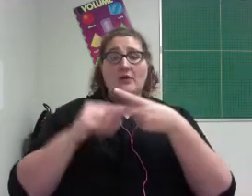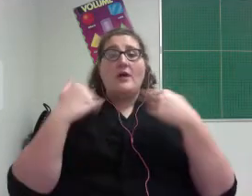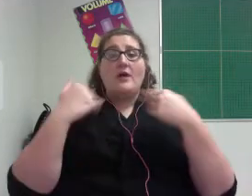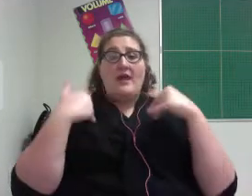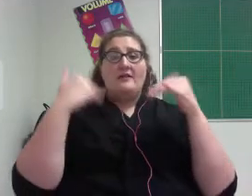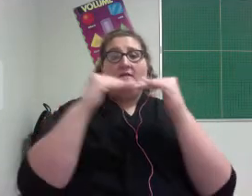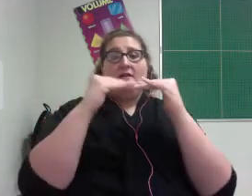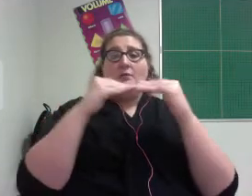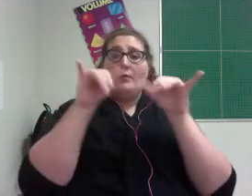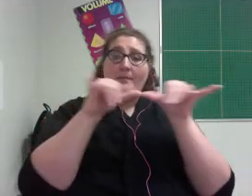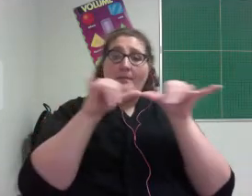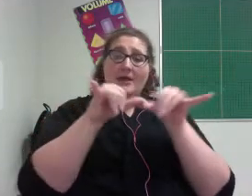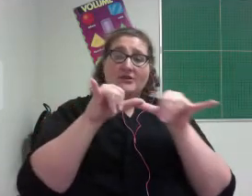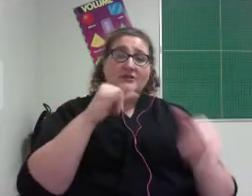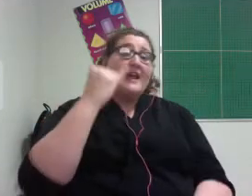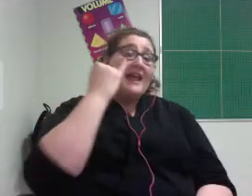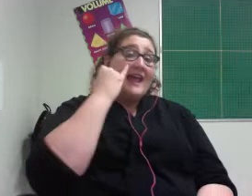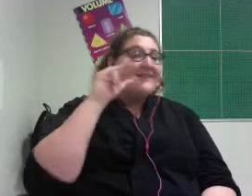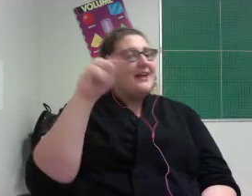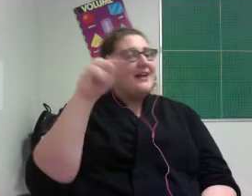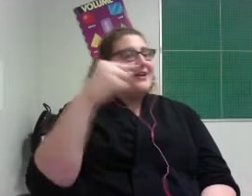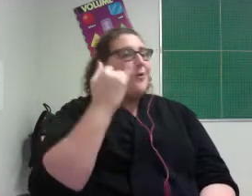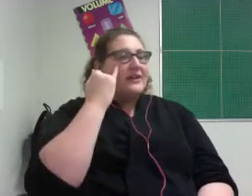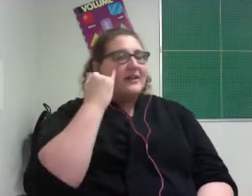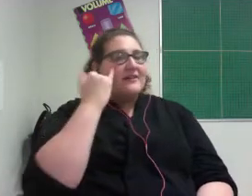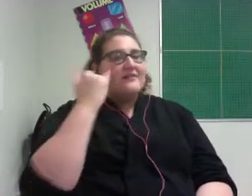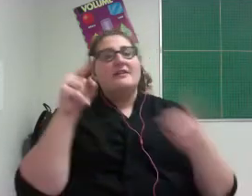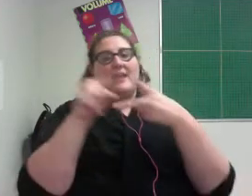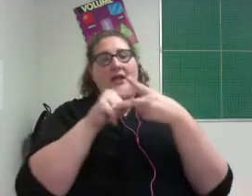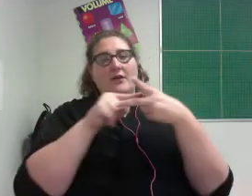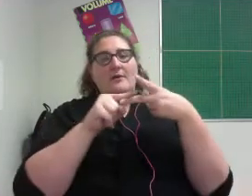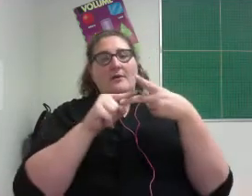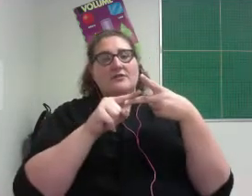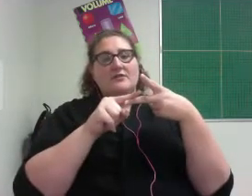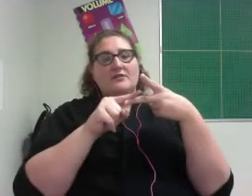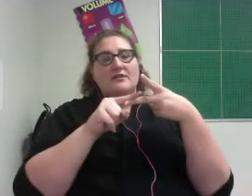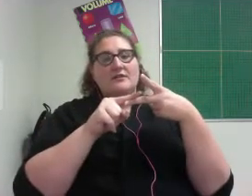are if and only if the angles are congruent.